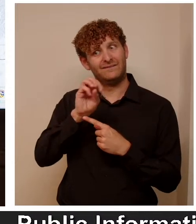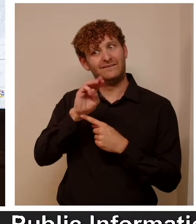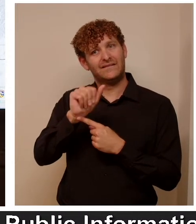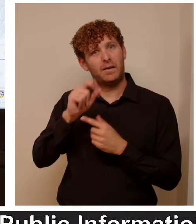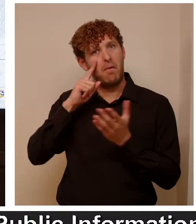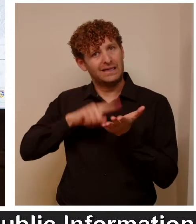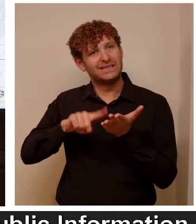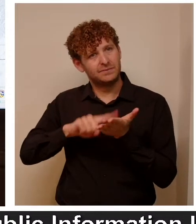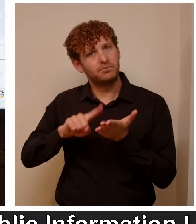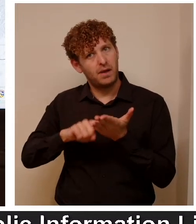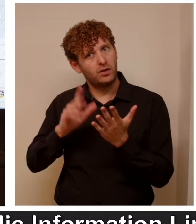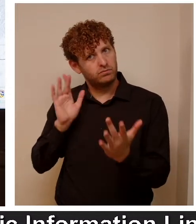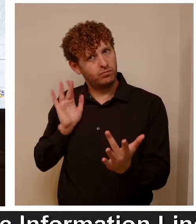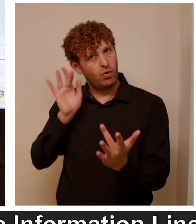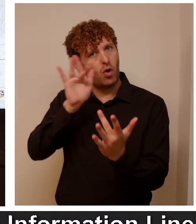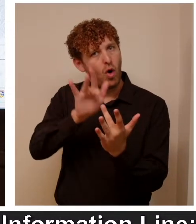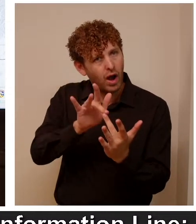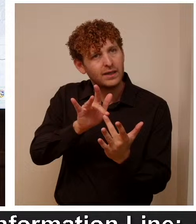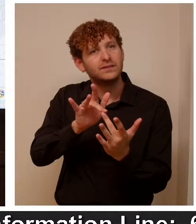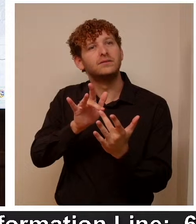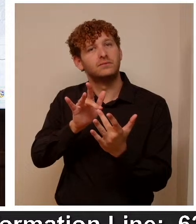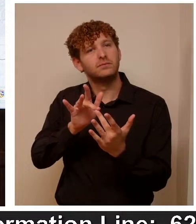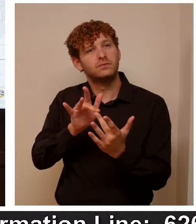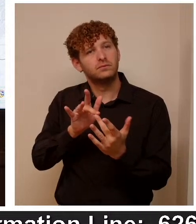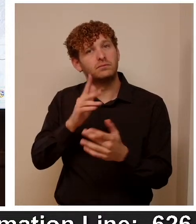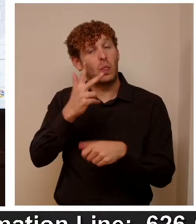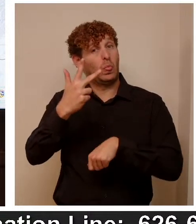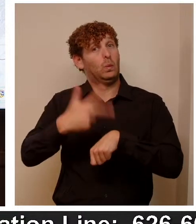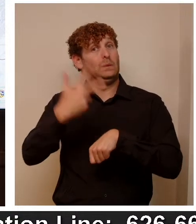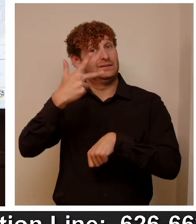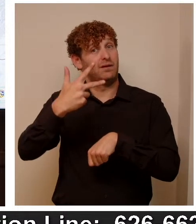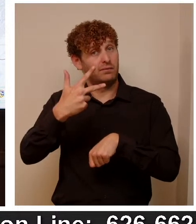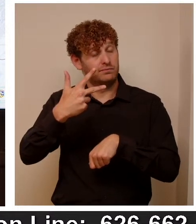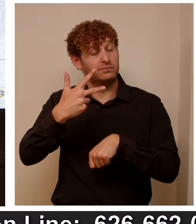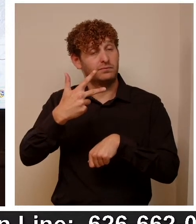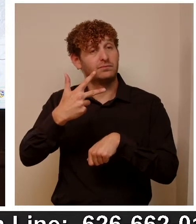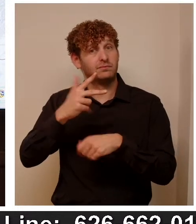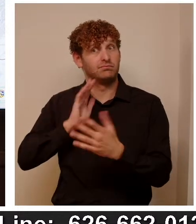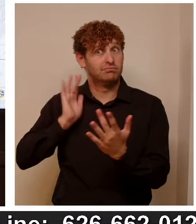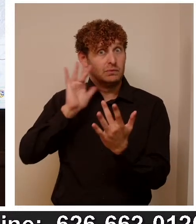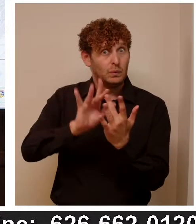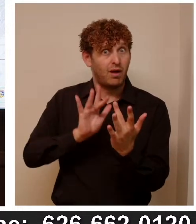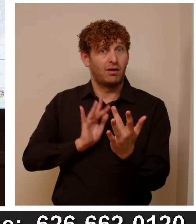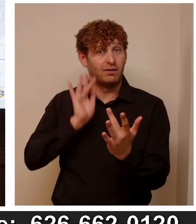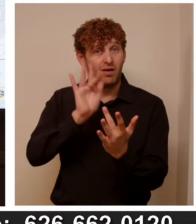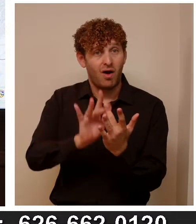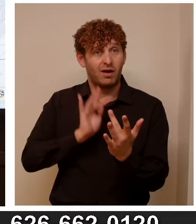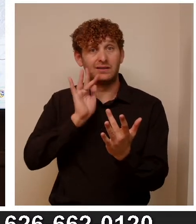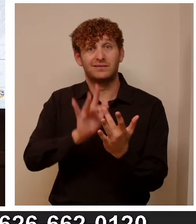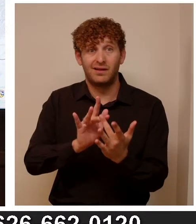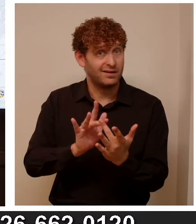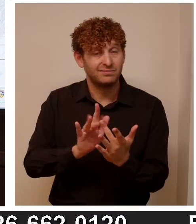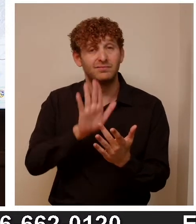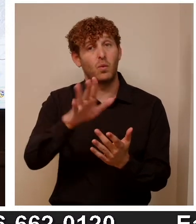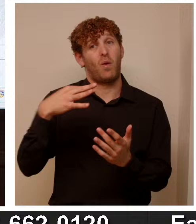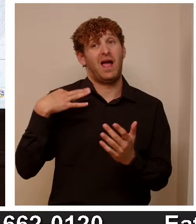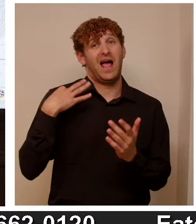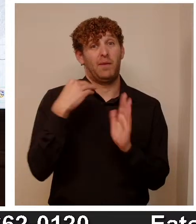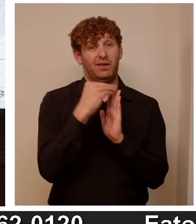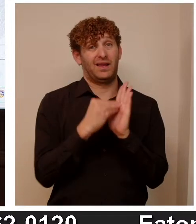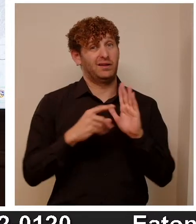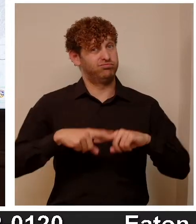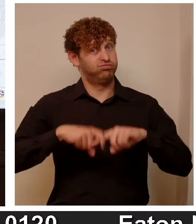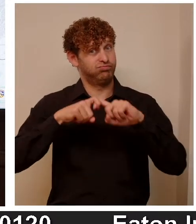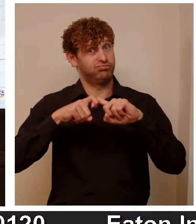back. They will try to reach out to you 3 times. If they don't hear back from you, it could stall your application. We